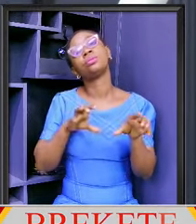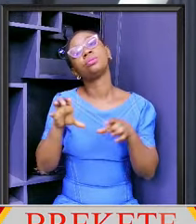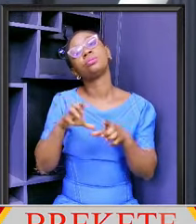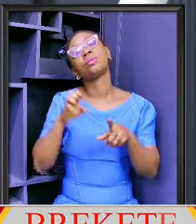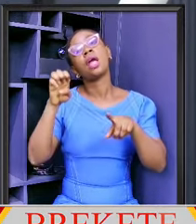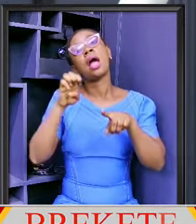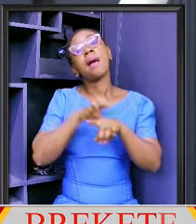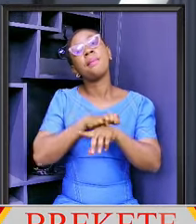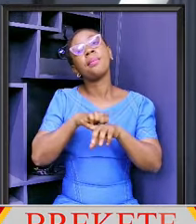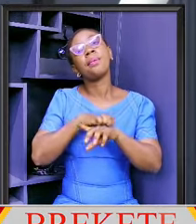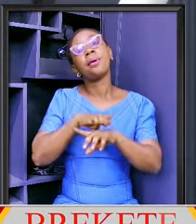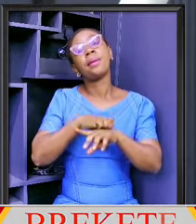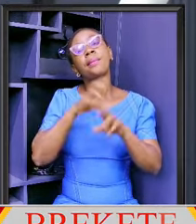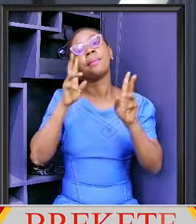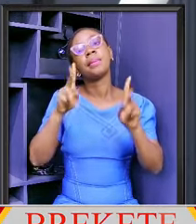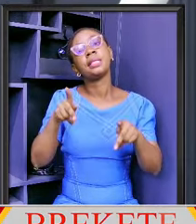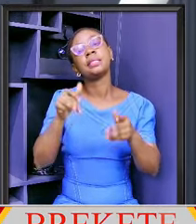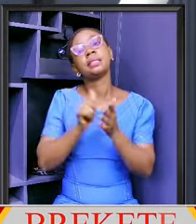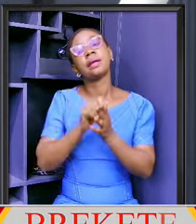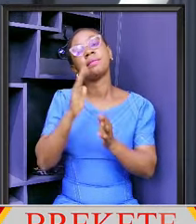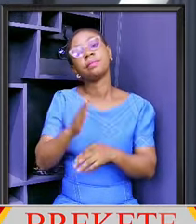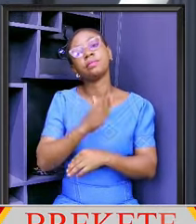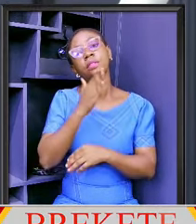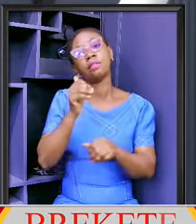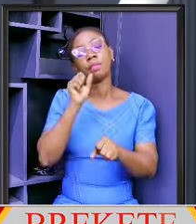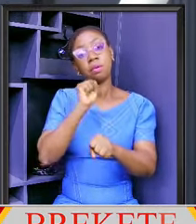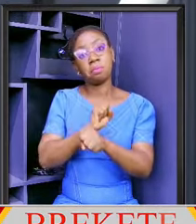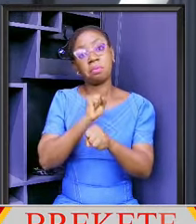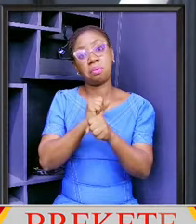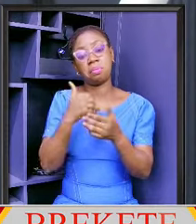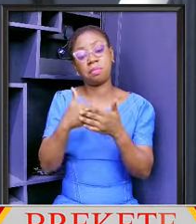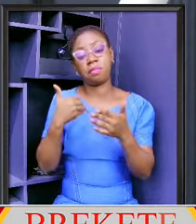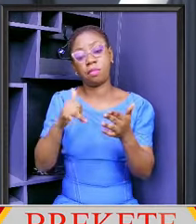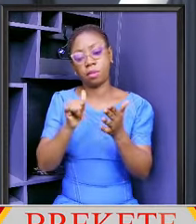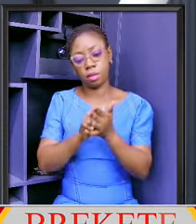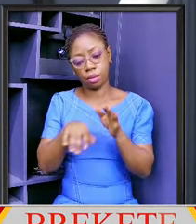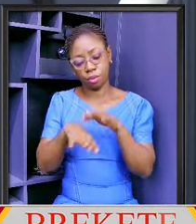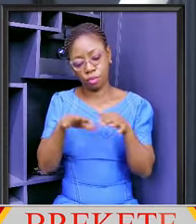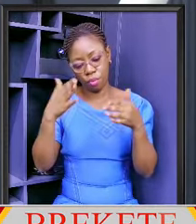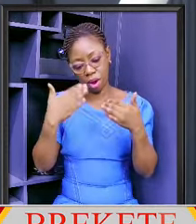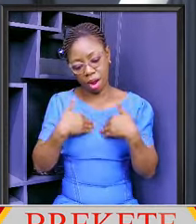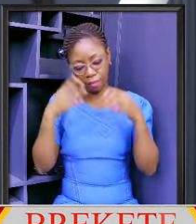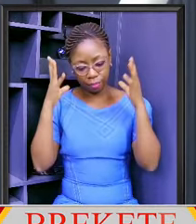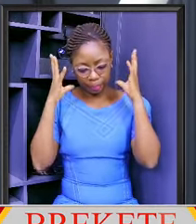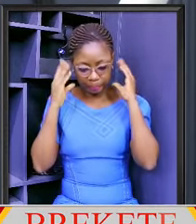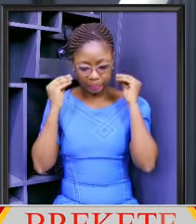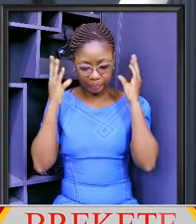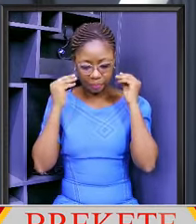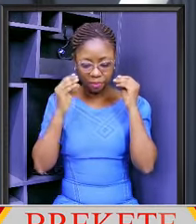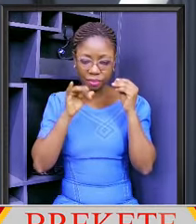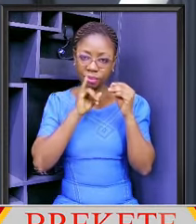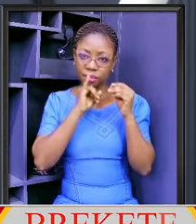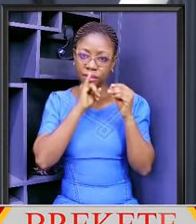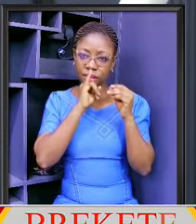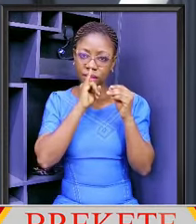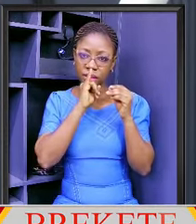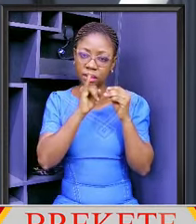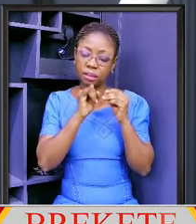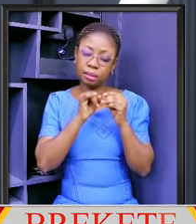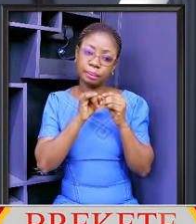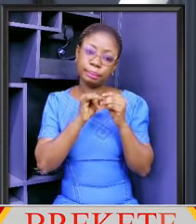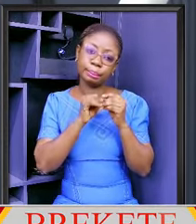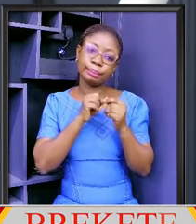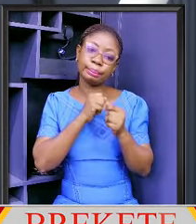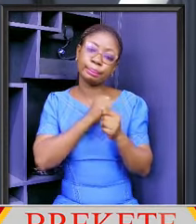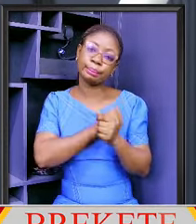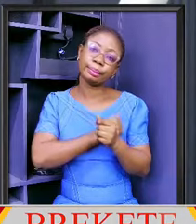Employing somebody who never worked before, we no get experience, na sympathy. And some